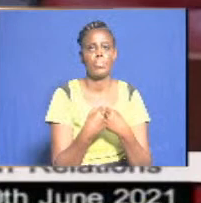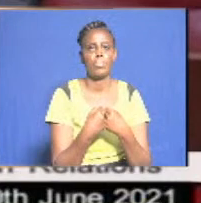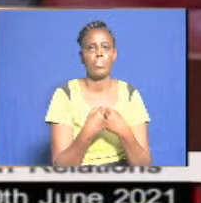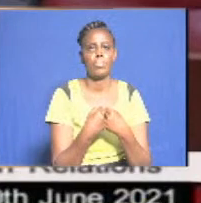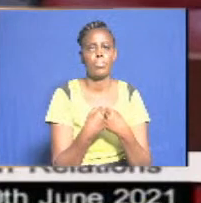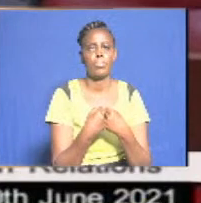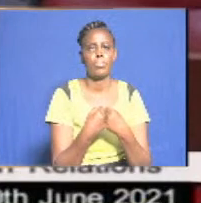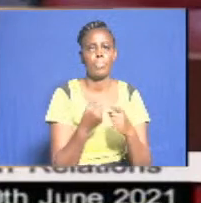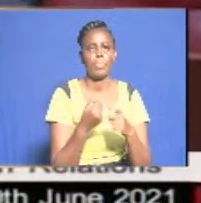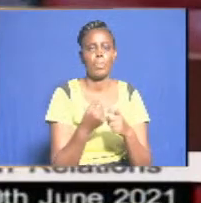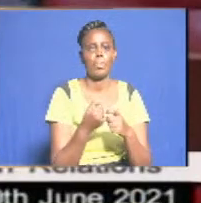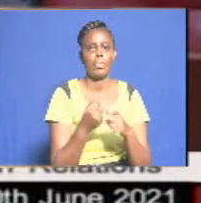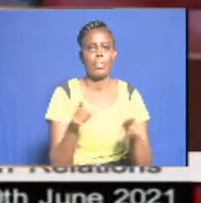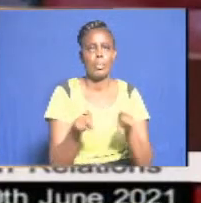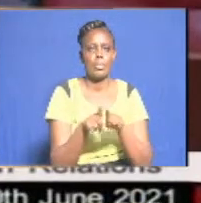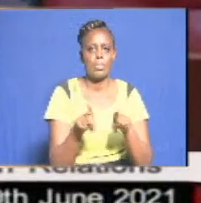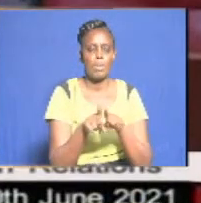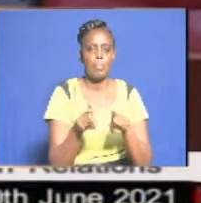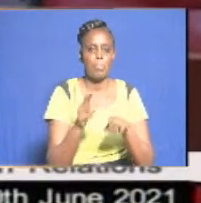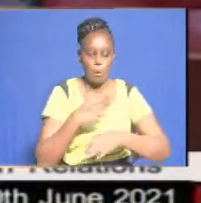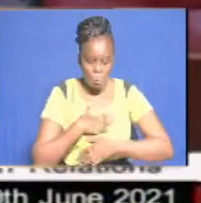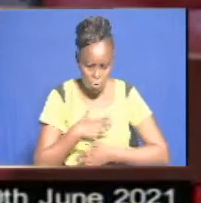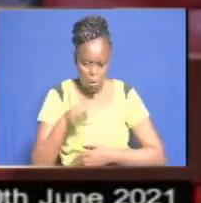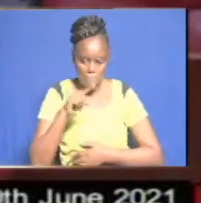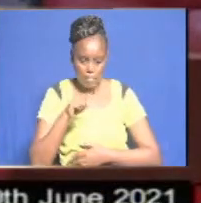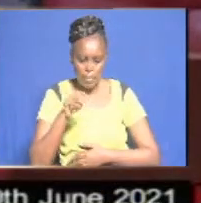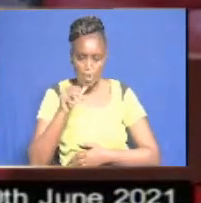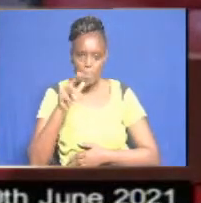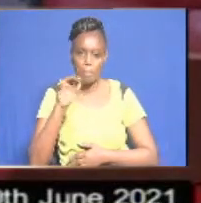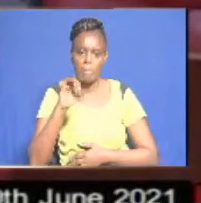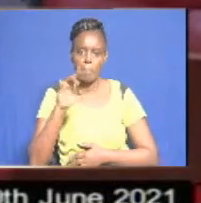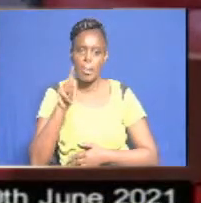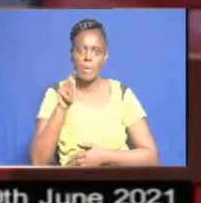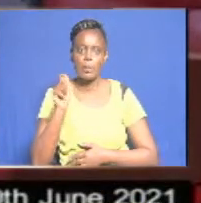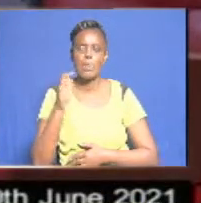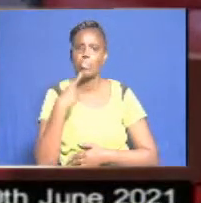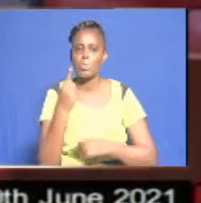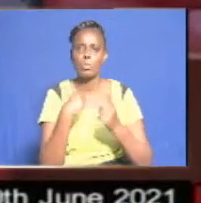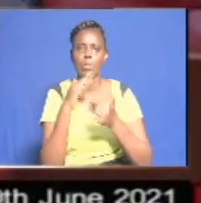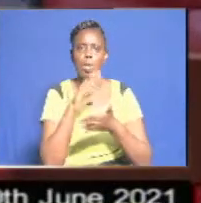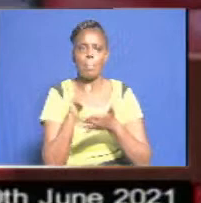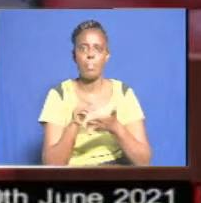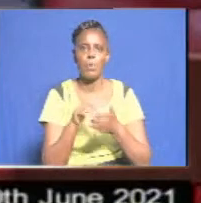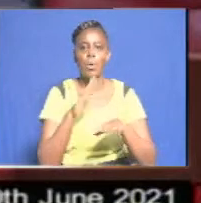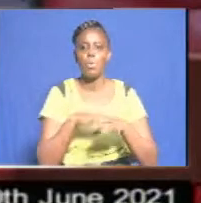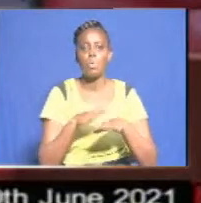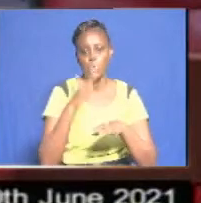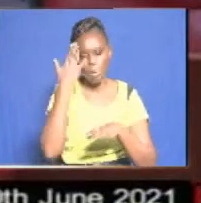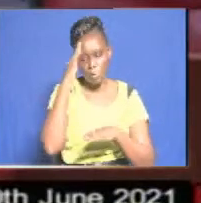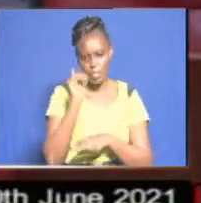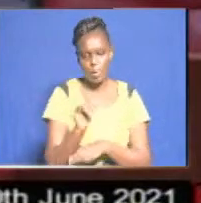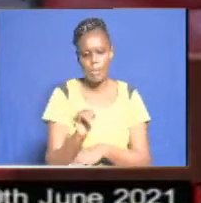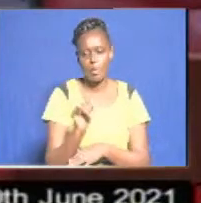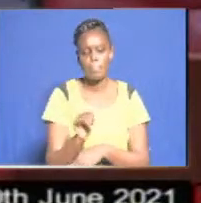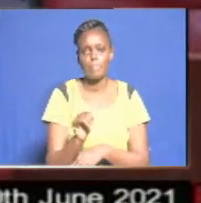the Honorable Nyamita. But Mr. Speaker, it's also good to note that